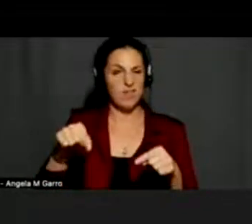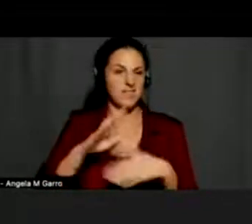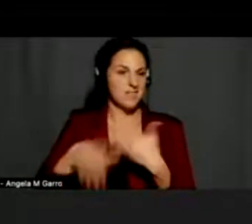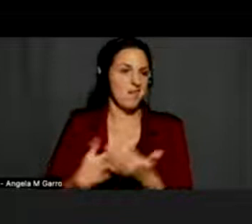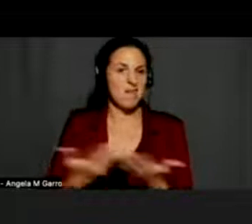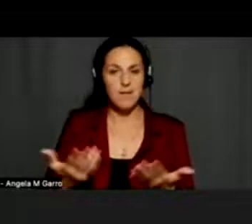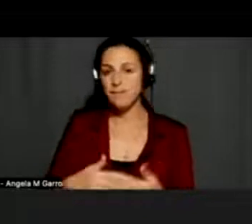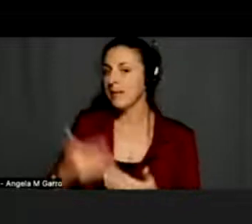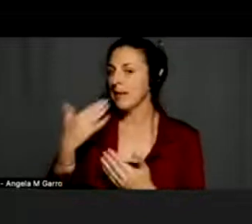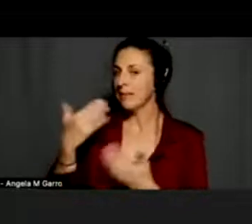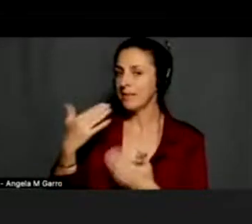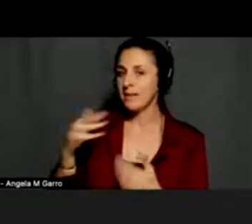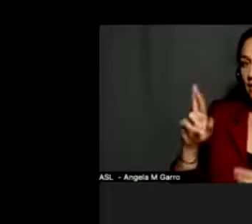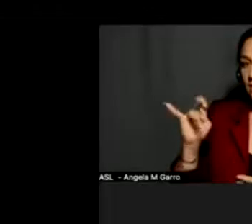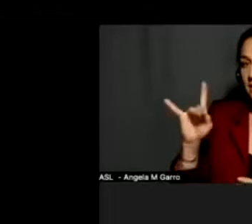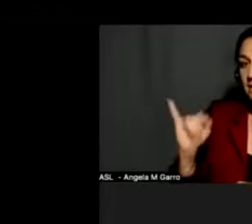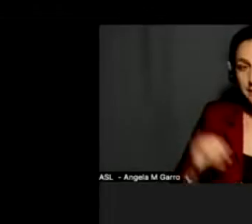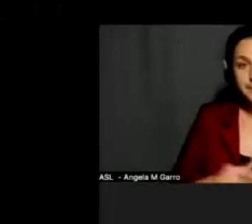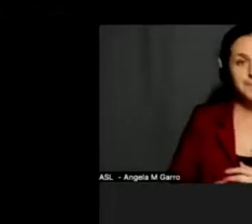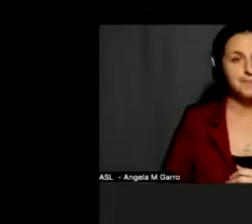Thank you, Randy.